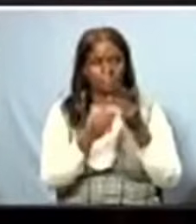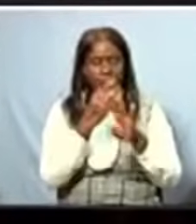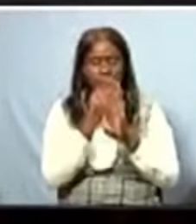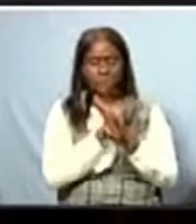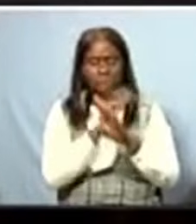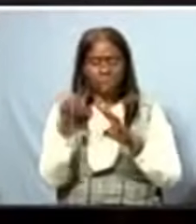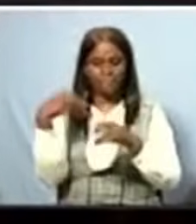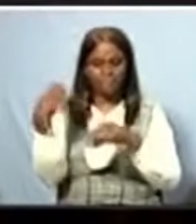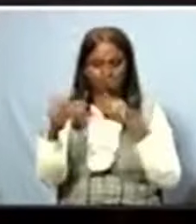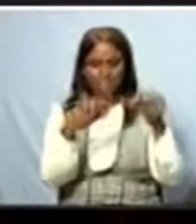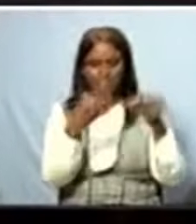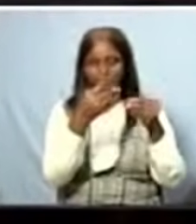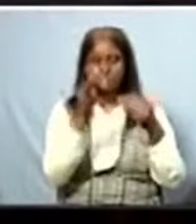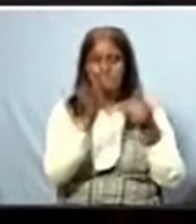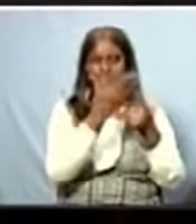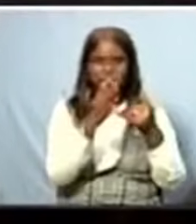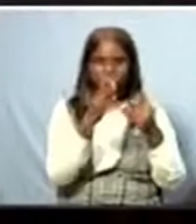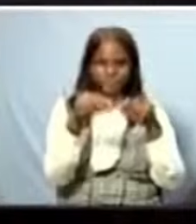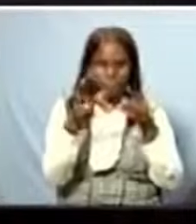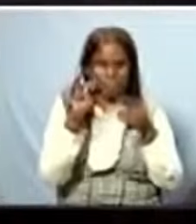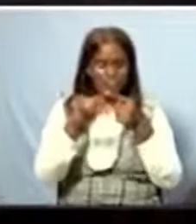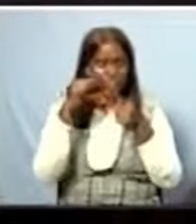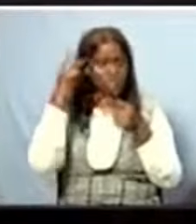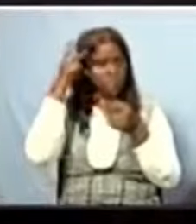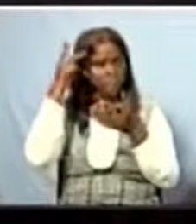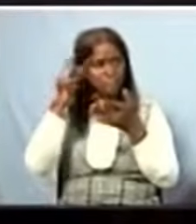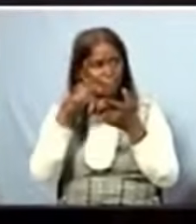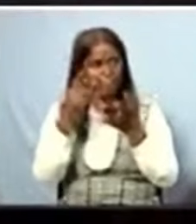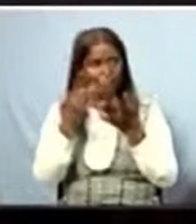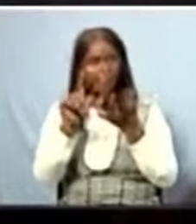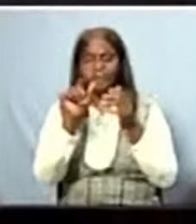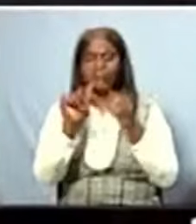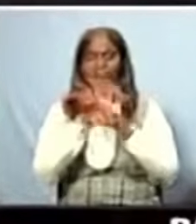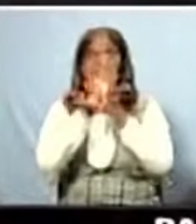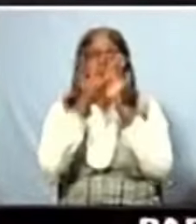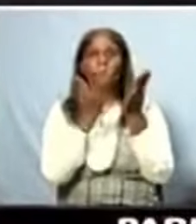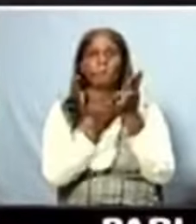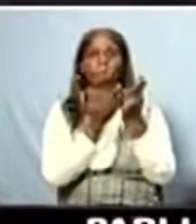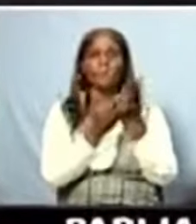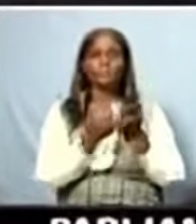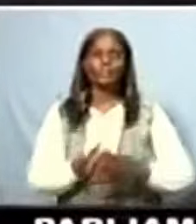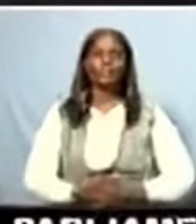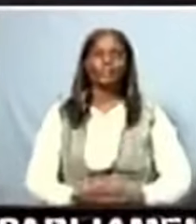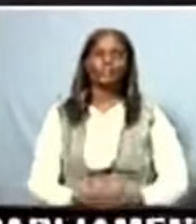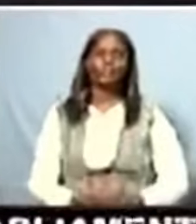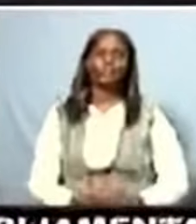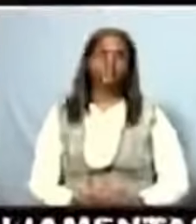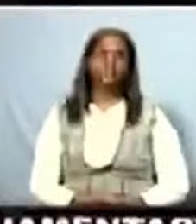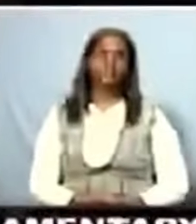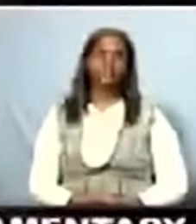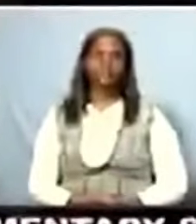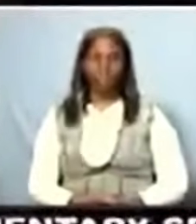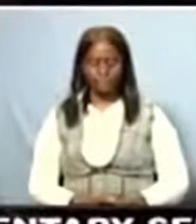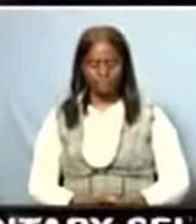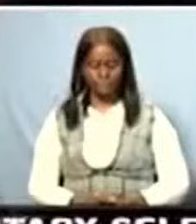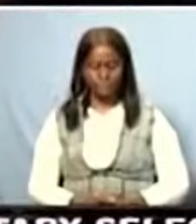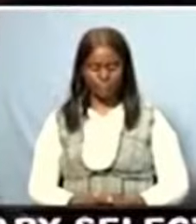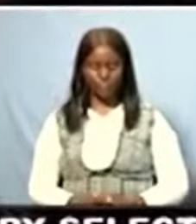the distribution of share is given to the political parties. So maybe you can clarify on this submission. Thank